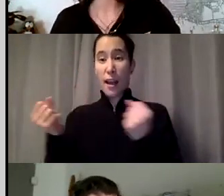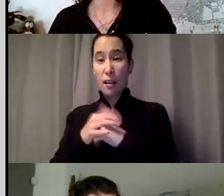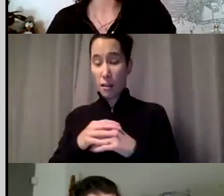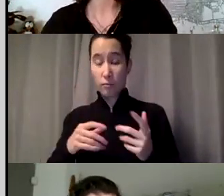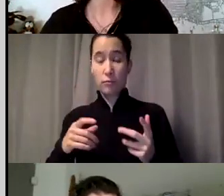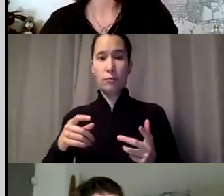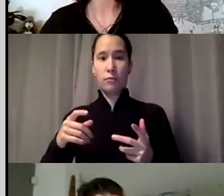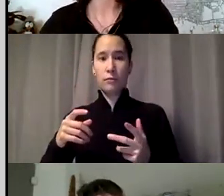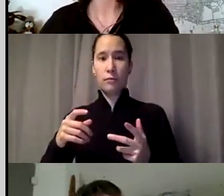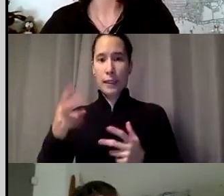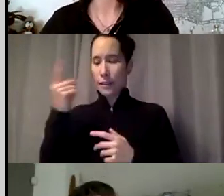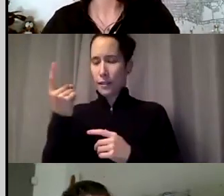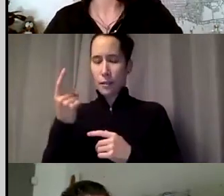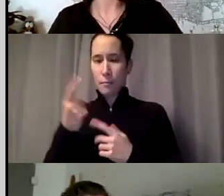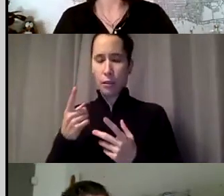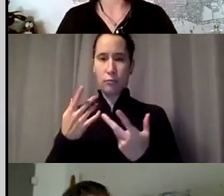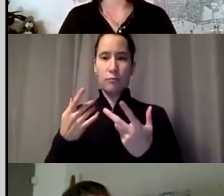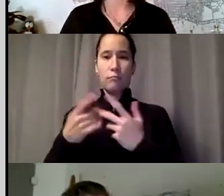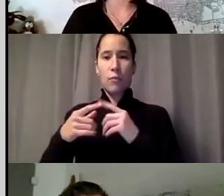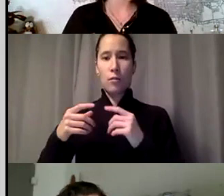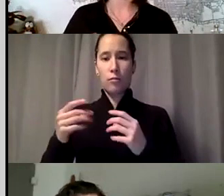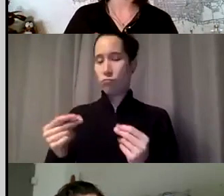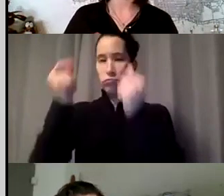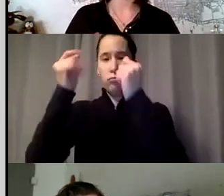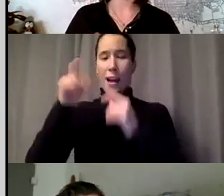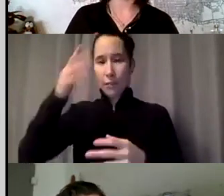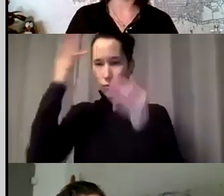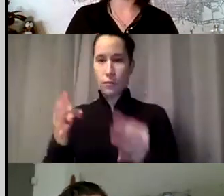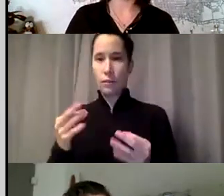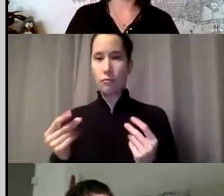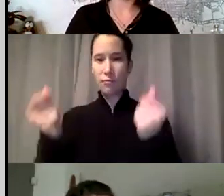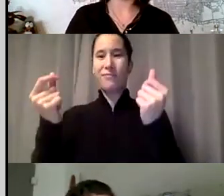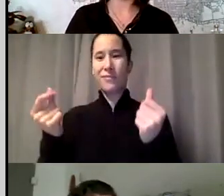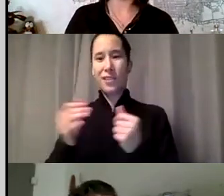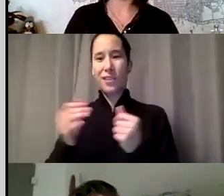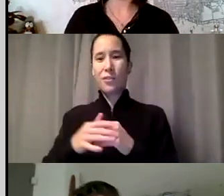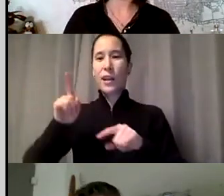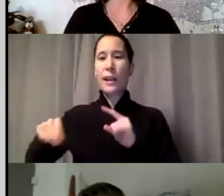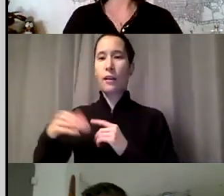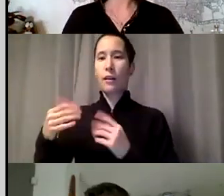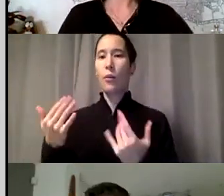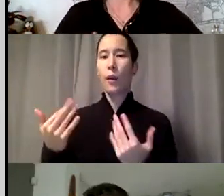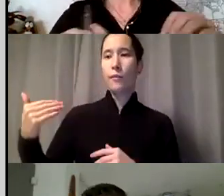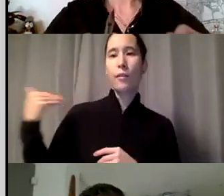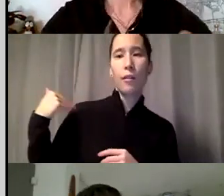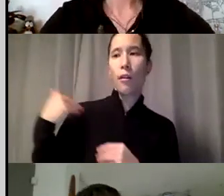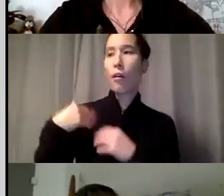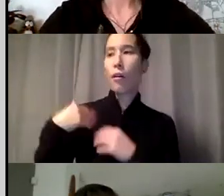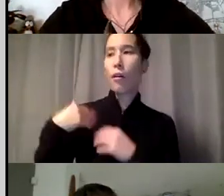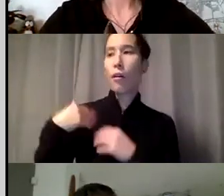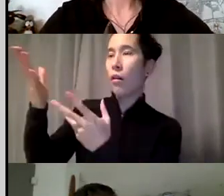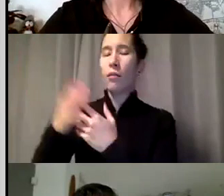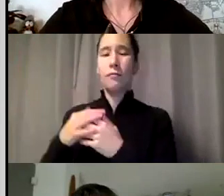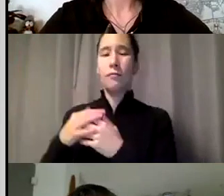something in real time. So there's no one process of how we are working with public health. The other part of it I would